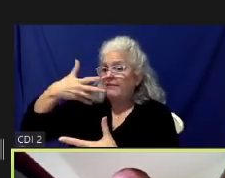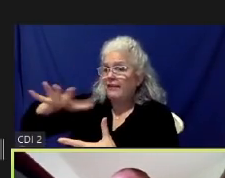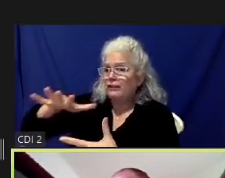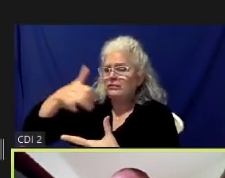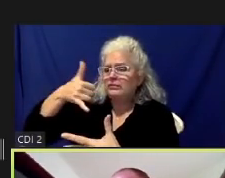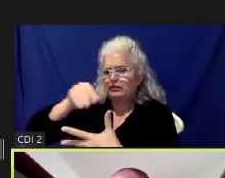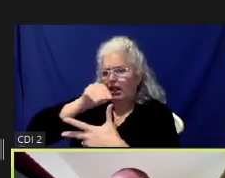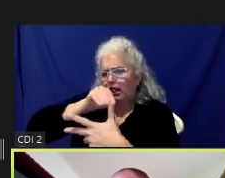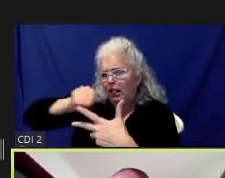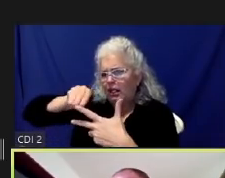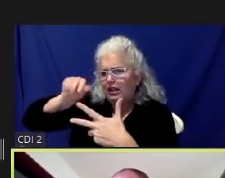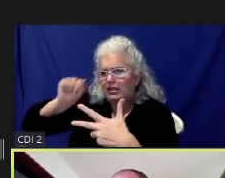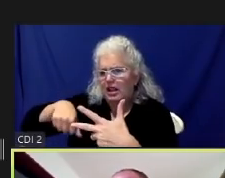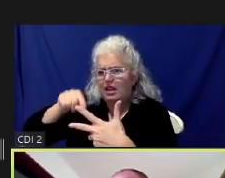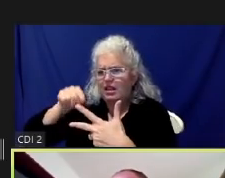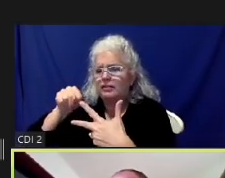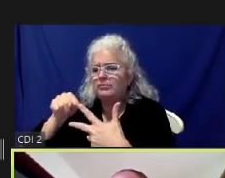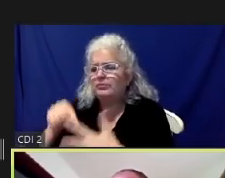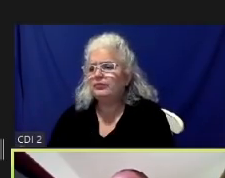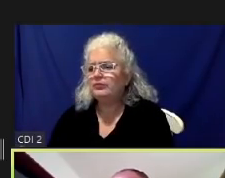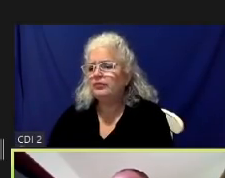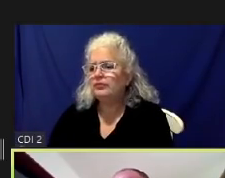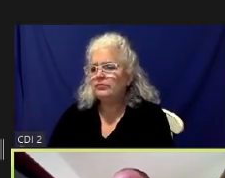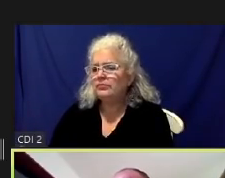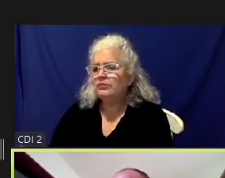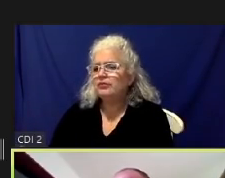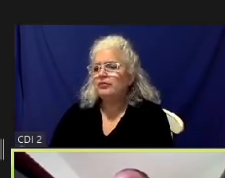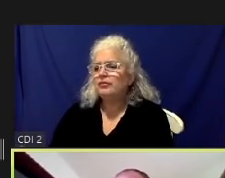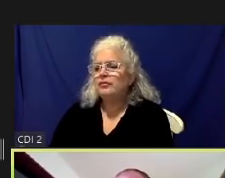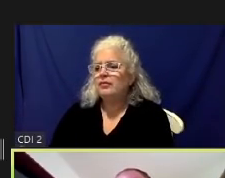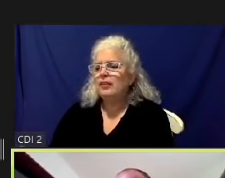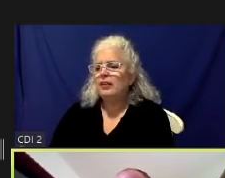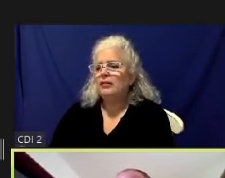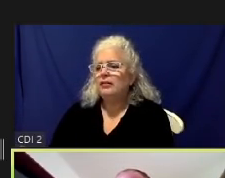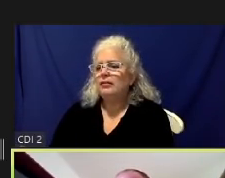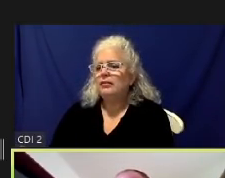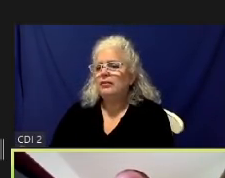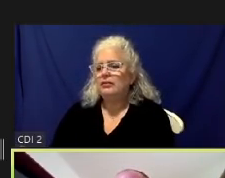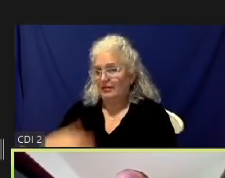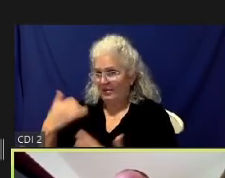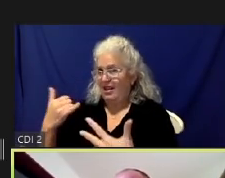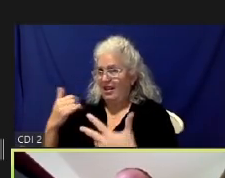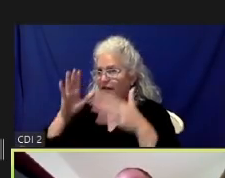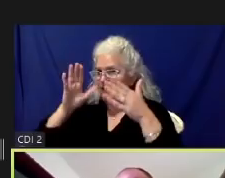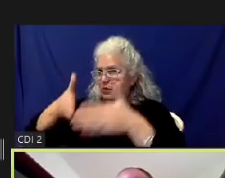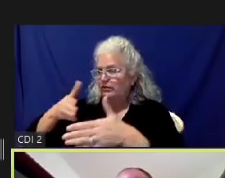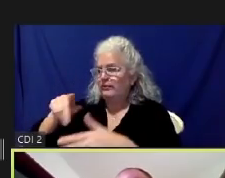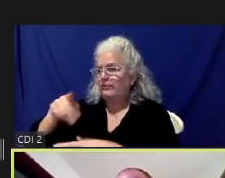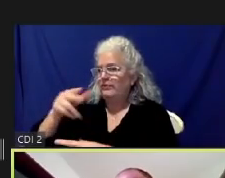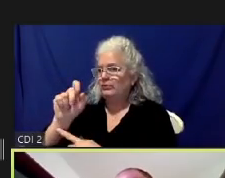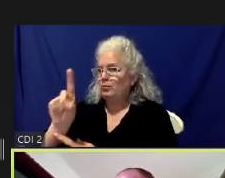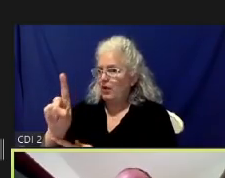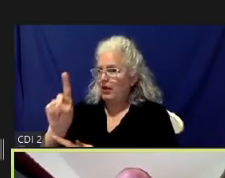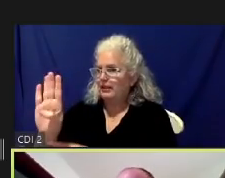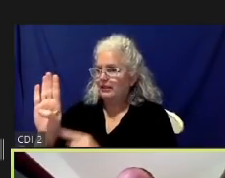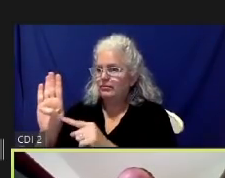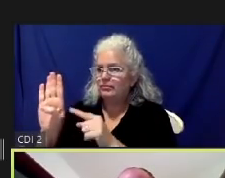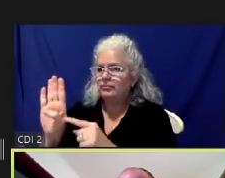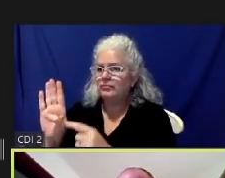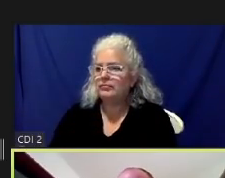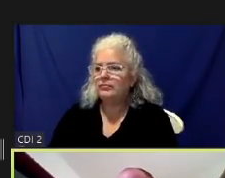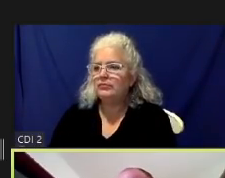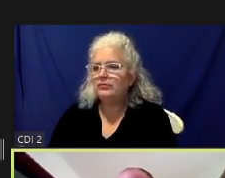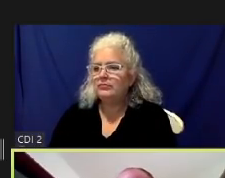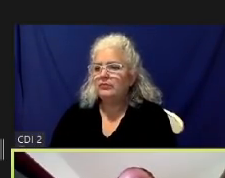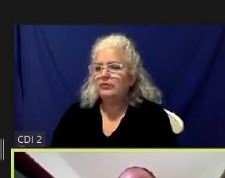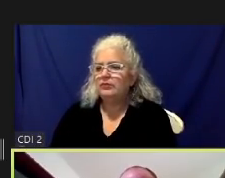guidelines that were handed down by the state. But ultimately, we all kind of came together and said, look, what makes the most sense is age.